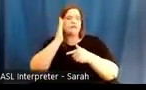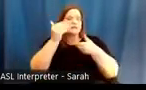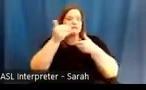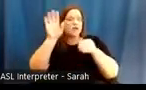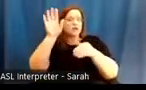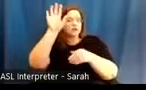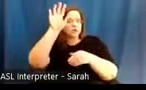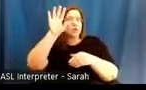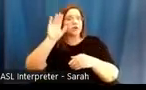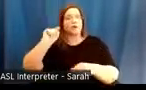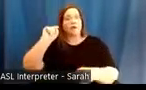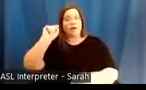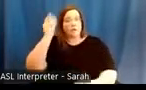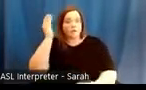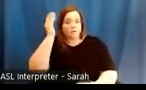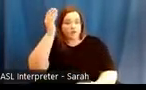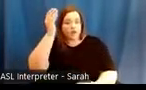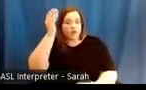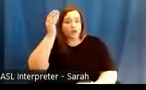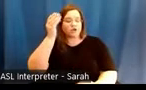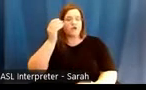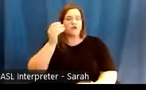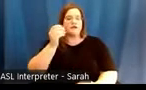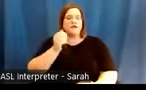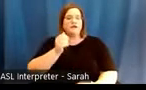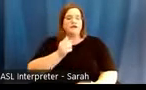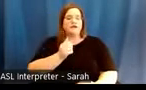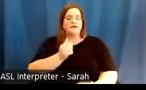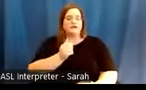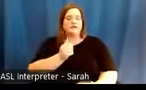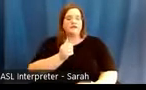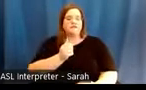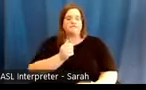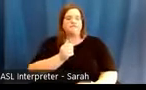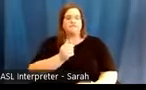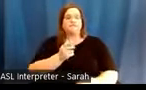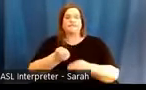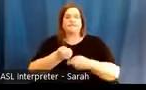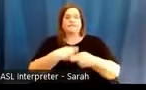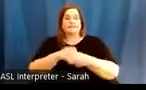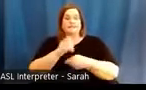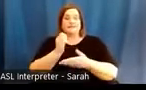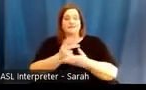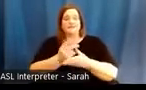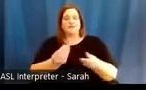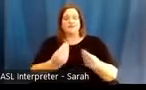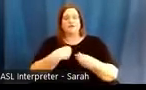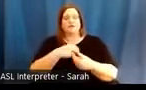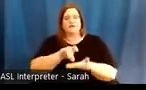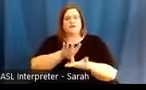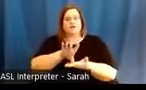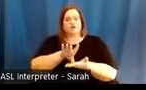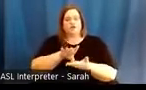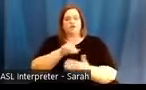the bathroom was. We were given an eviction instead. The landlords became very discriminatory. They